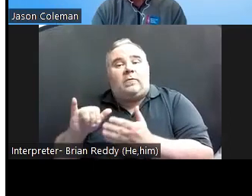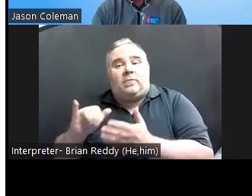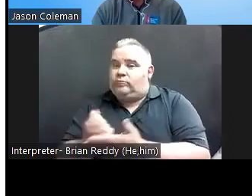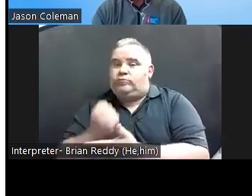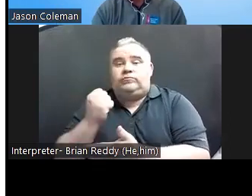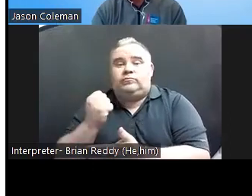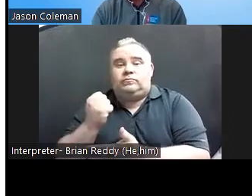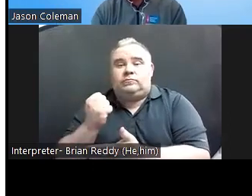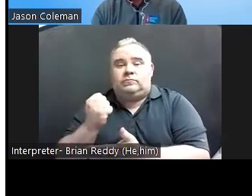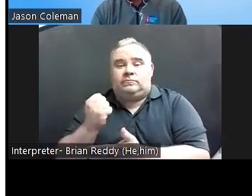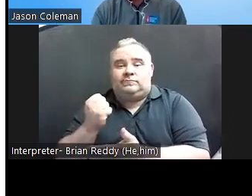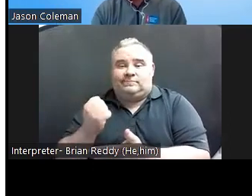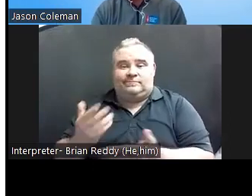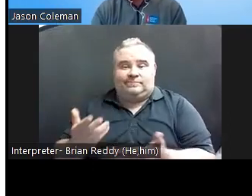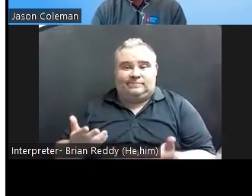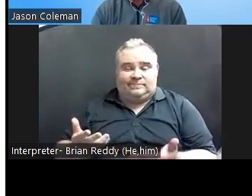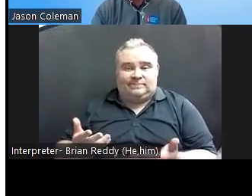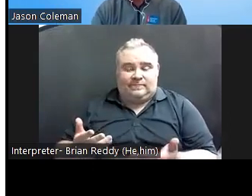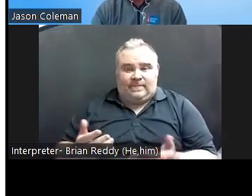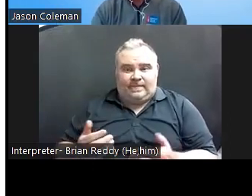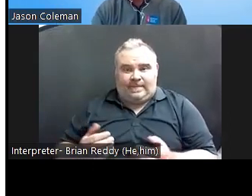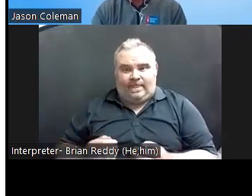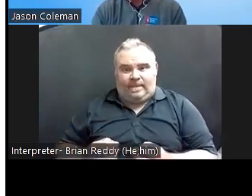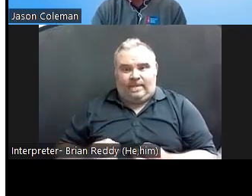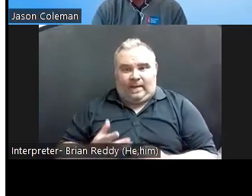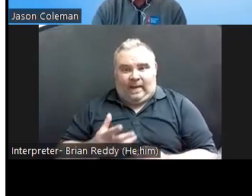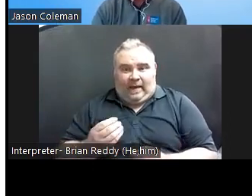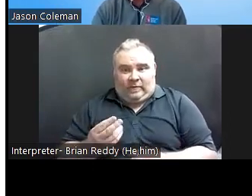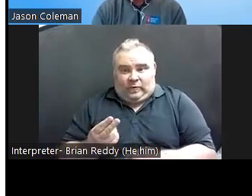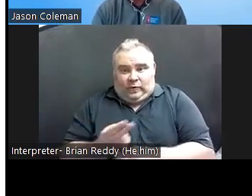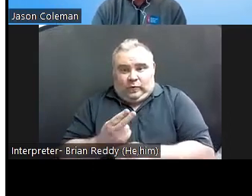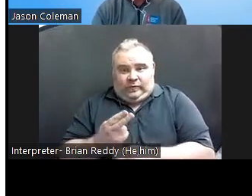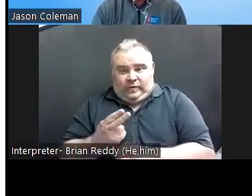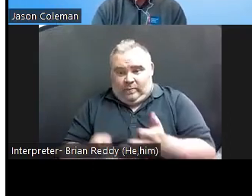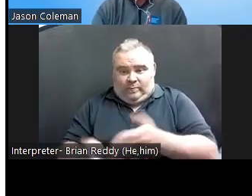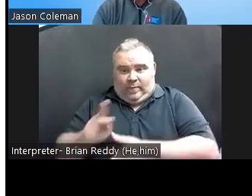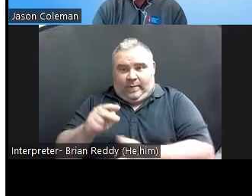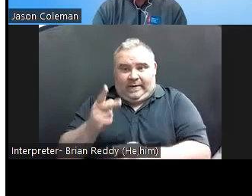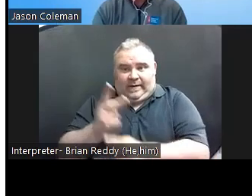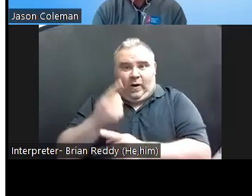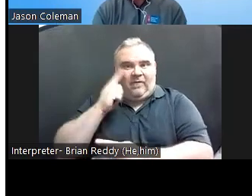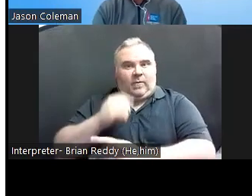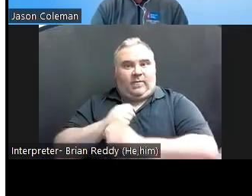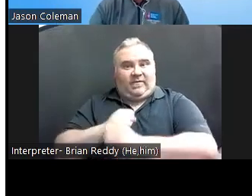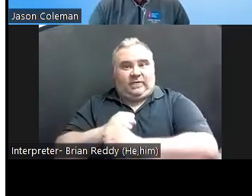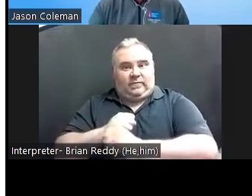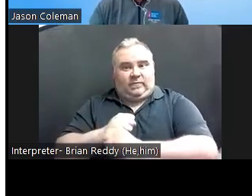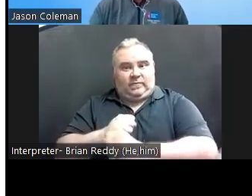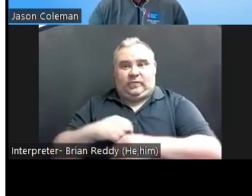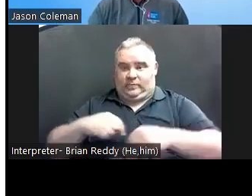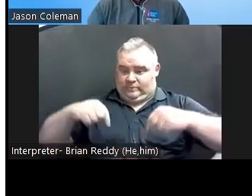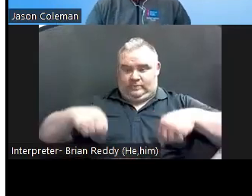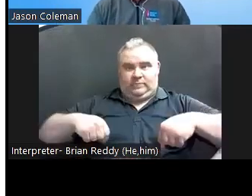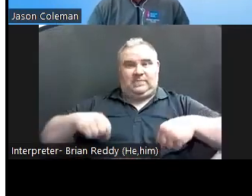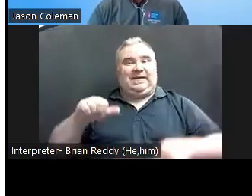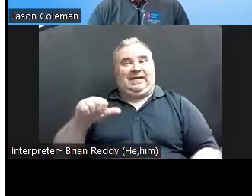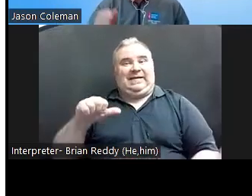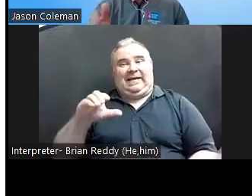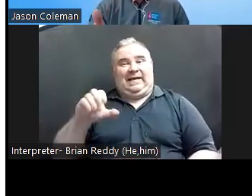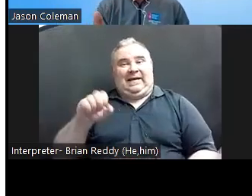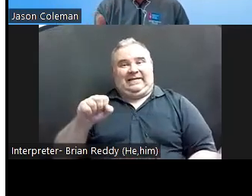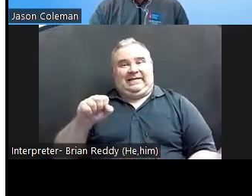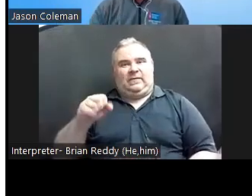of primary care and leverage primary care for prevention. So at the American Cancer Society, you